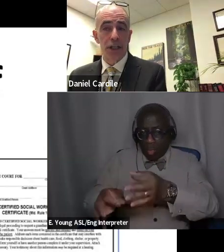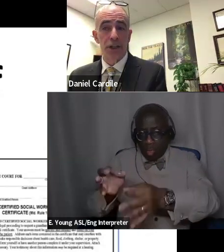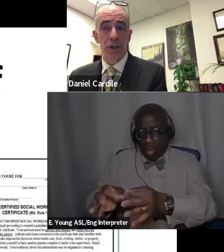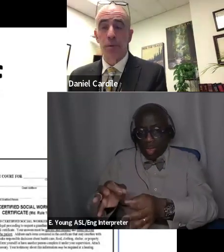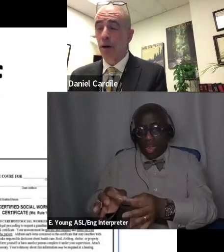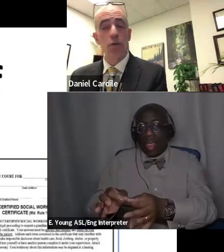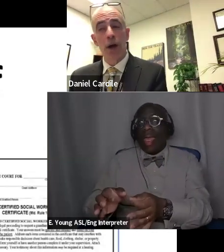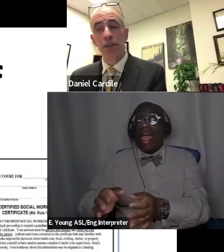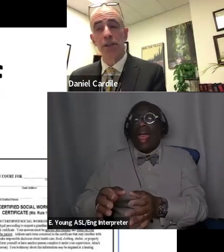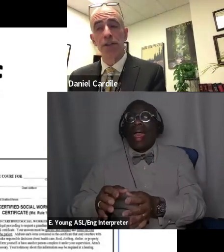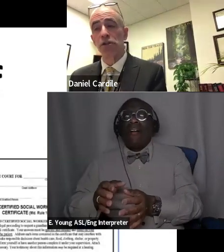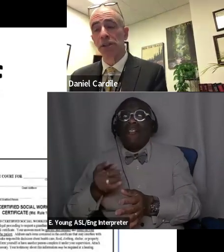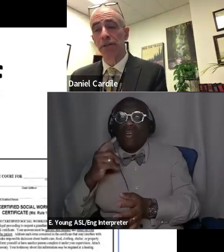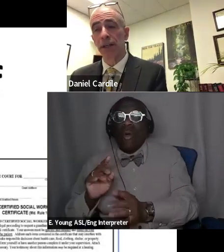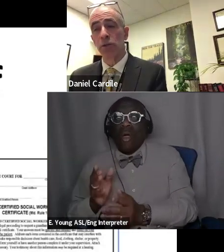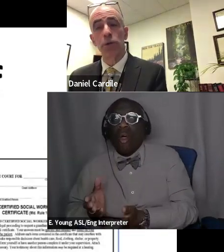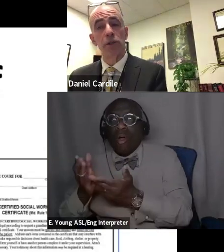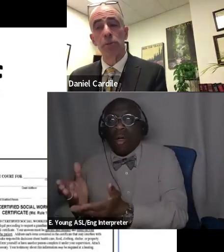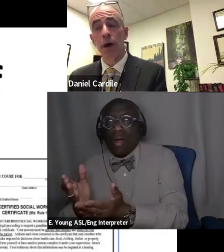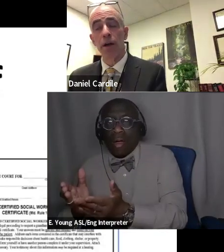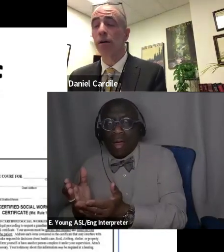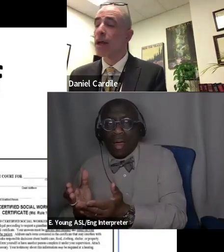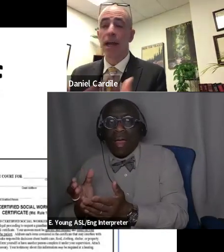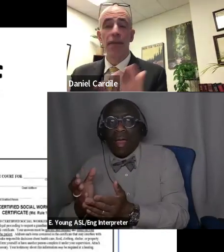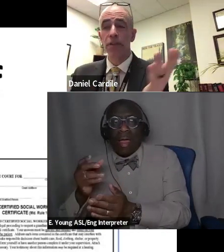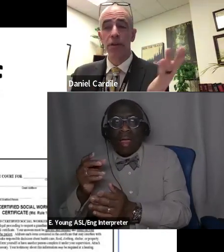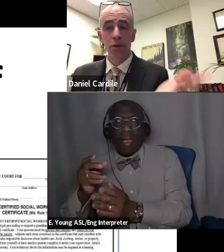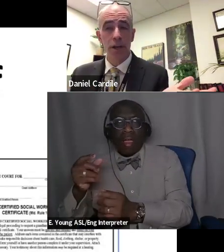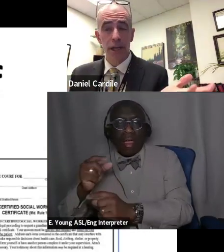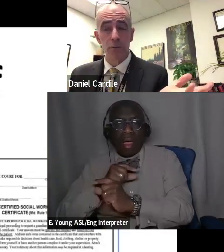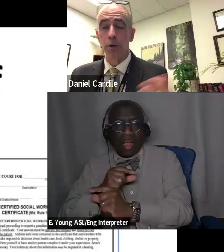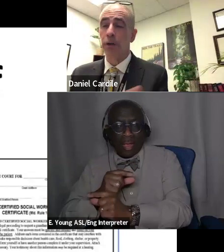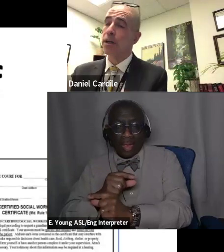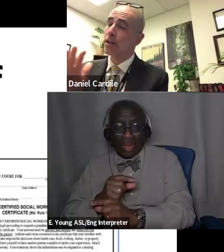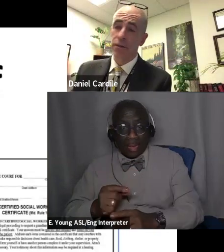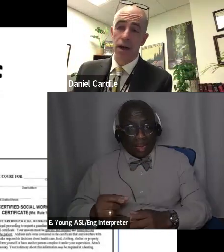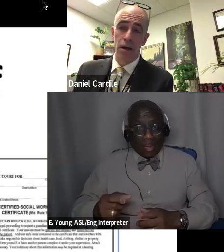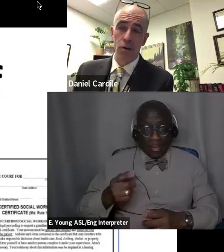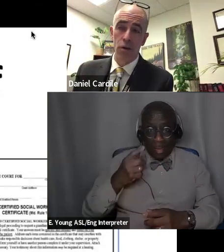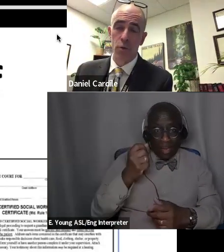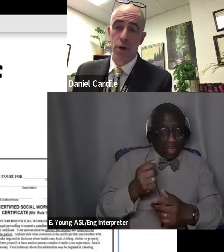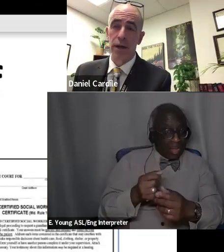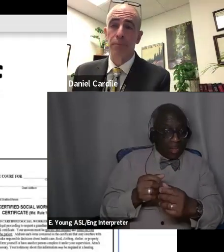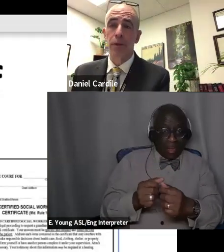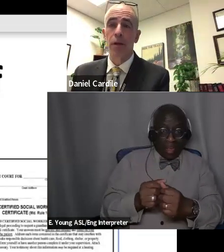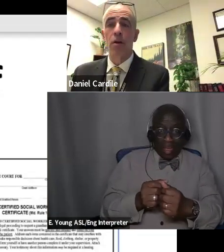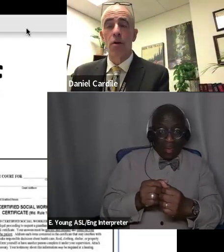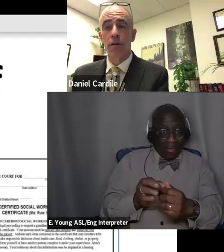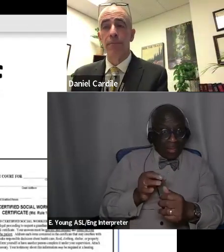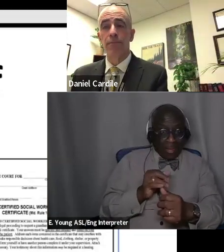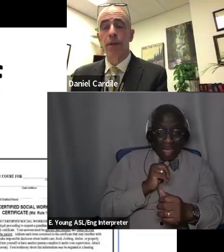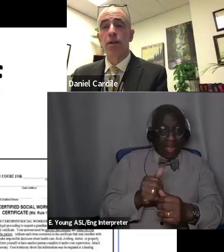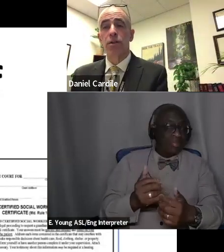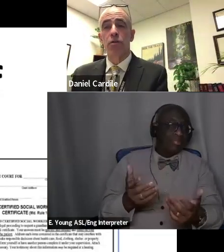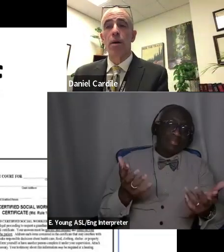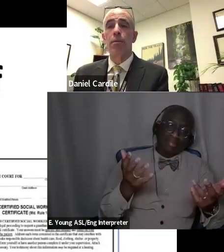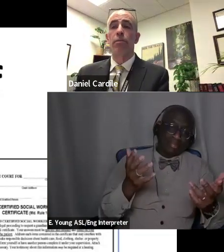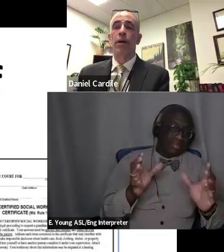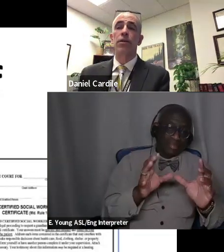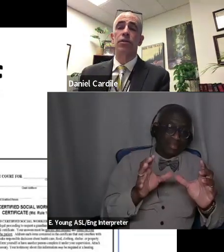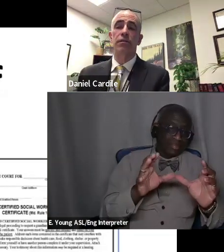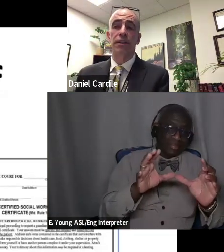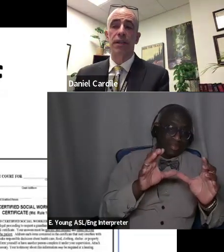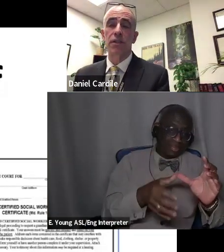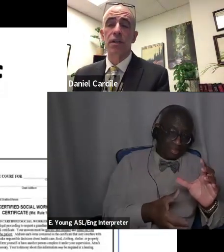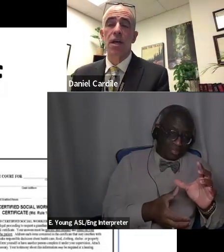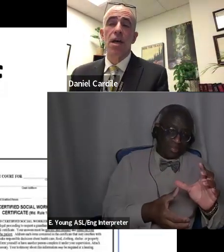for guardianship. Otherwise, the certificates will expire and then they're no good anymore. You've got to throw them away. All right. So remember